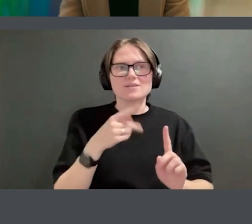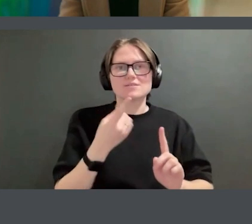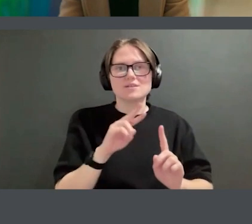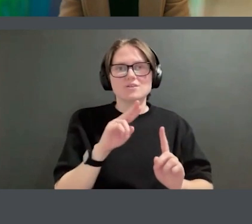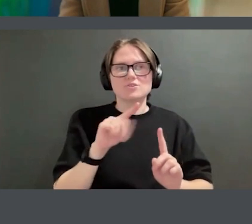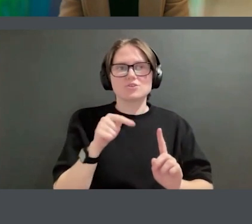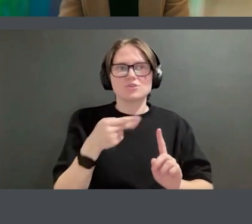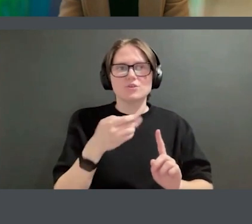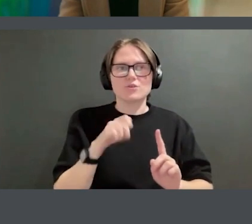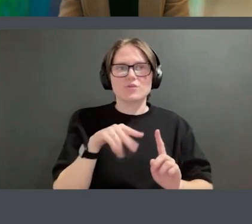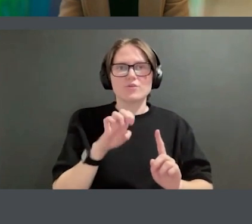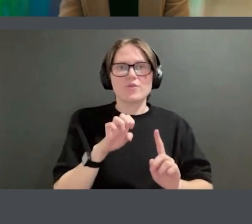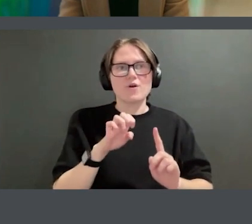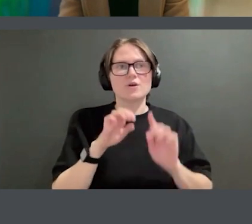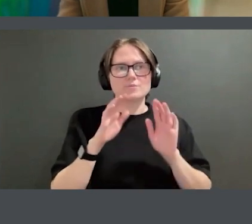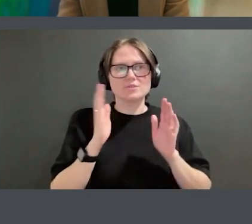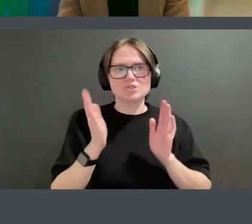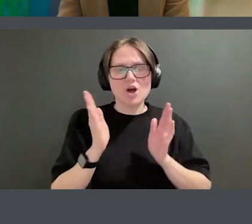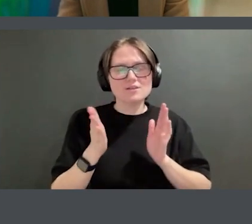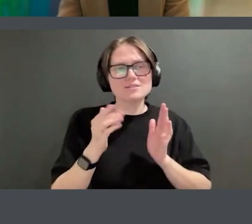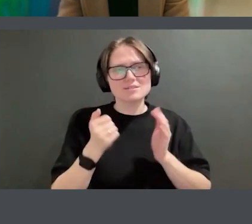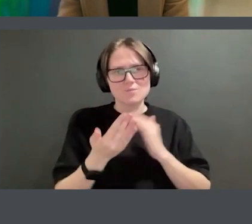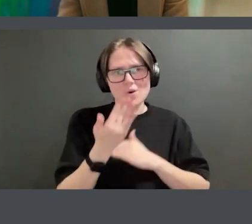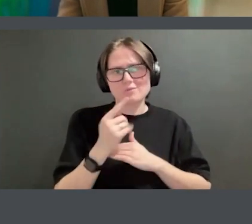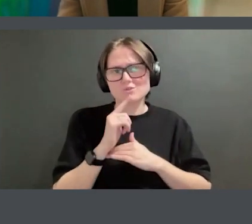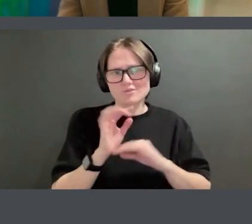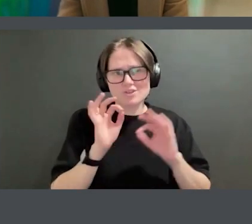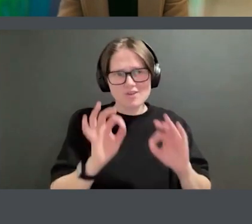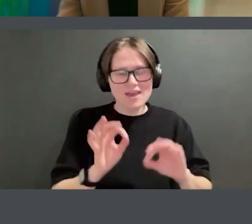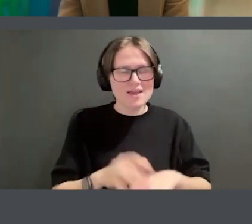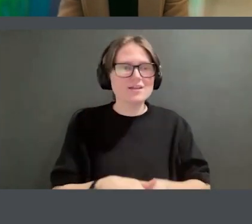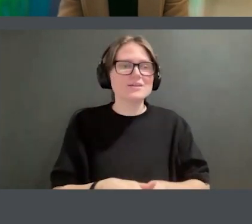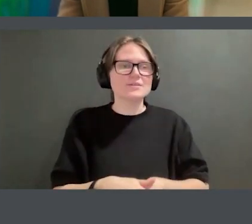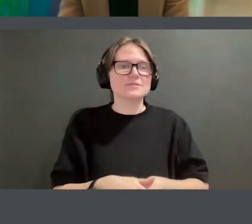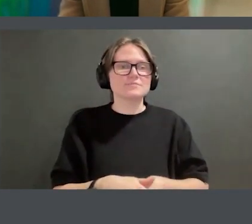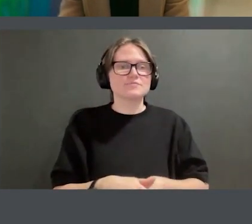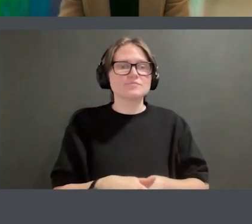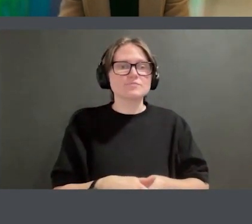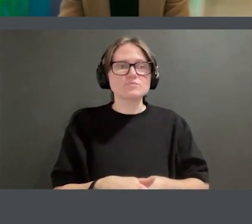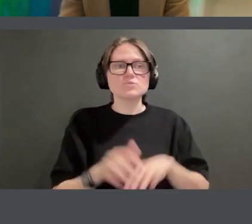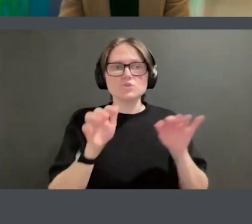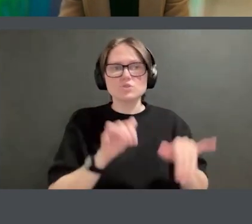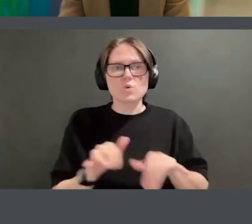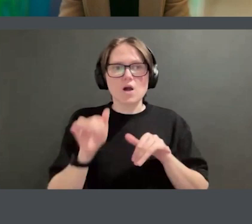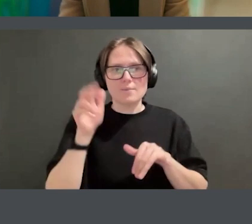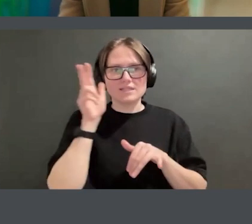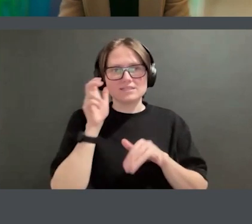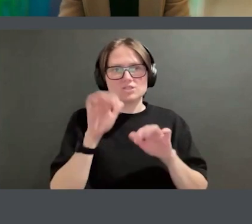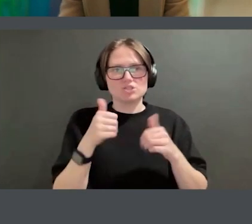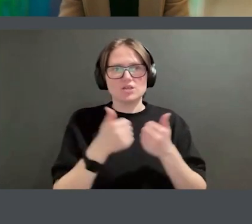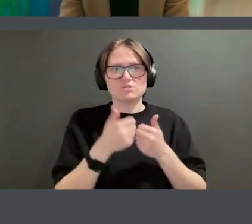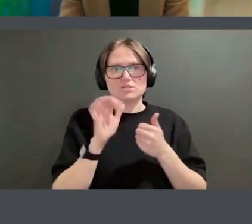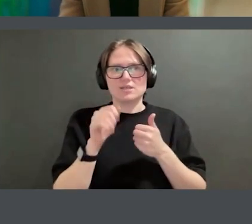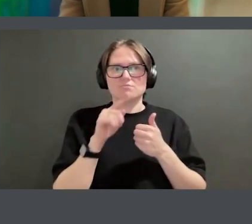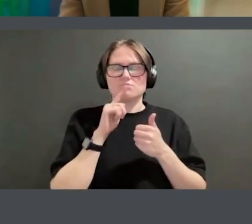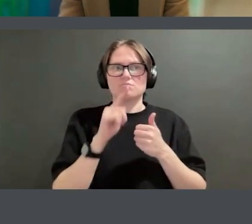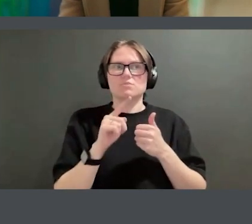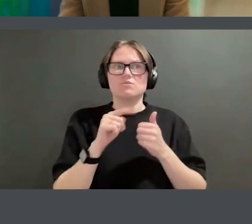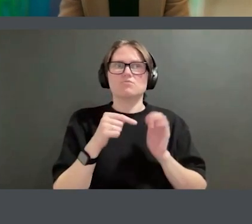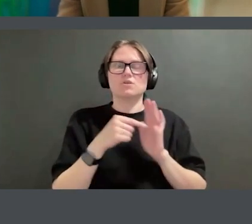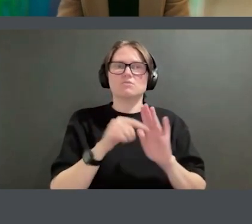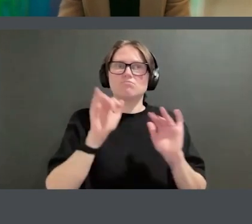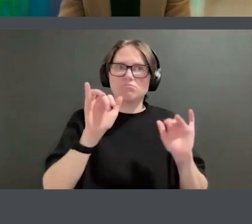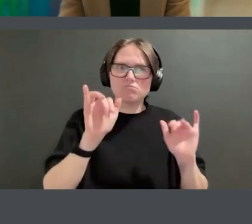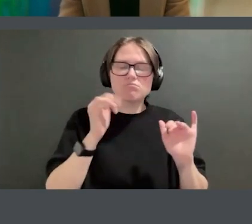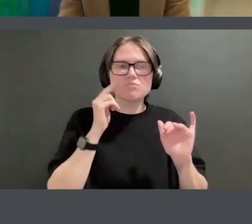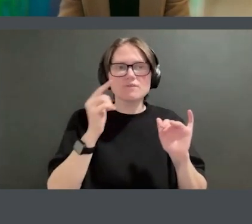talks in the morning, which were really great. So capturing common listening challenges can be really illuminating for families and